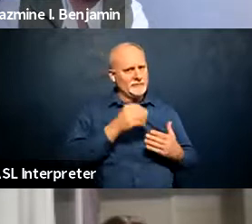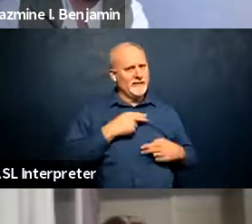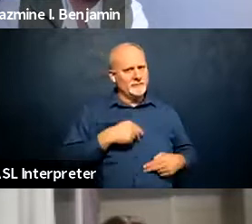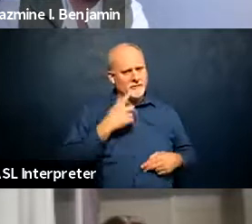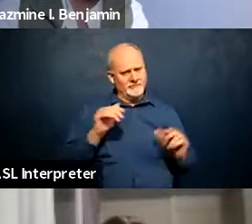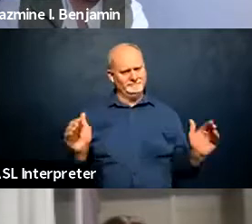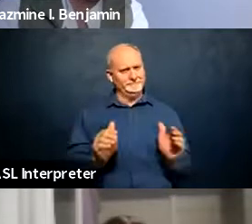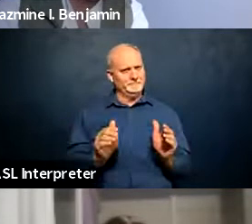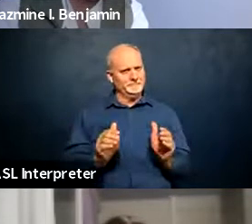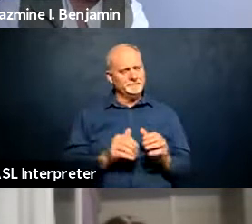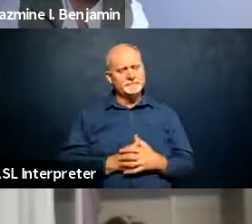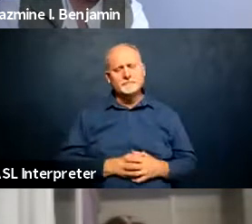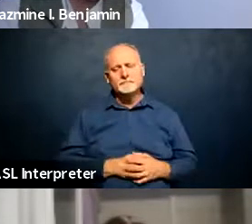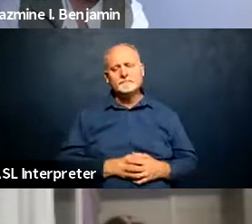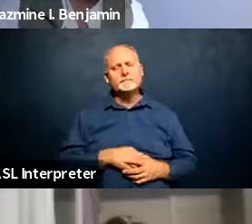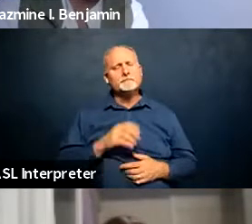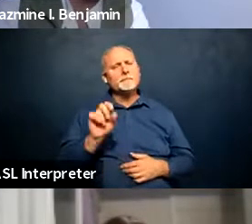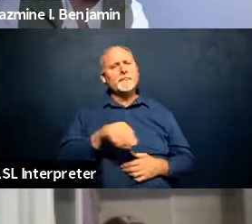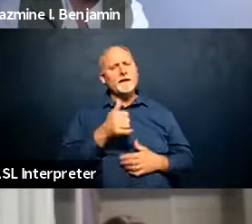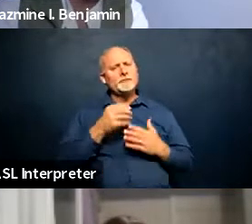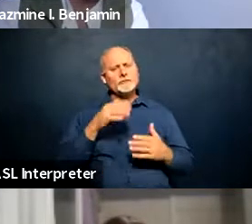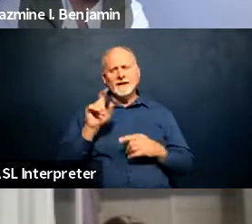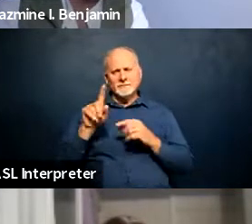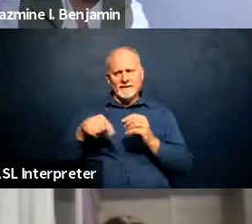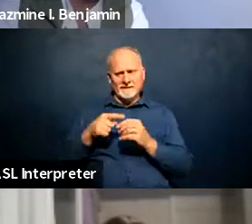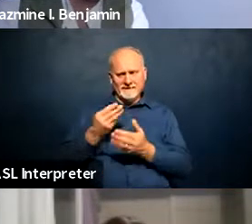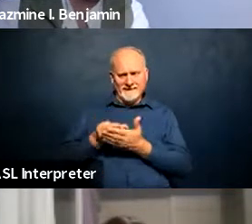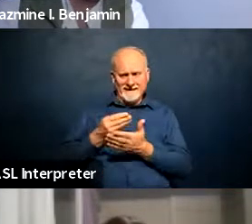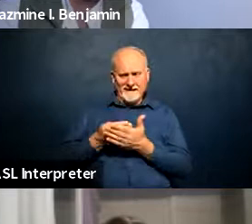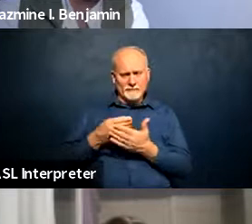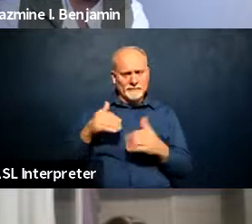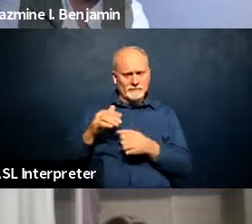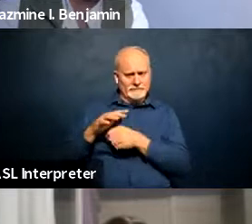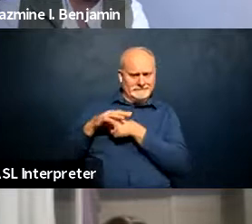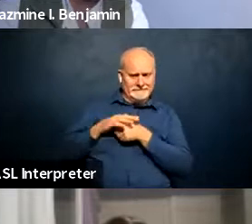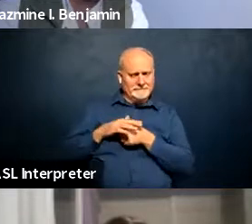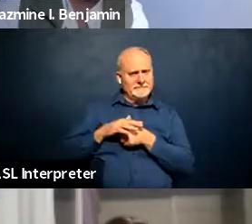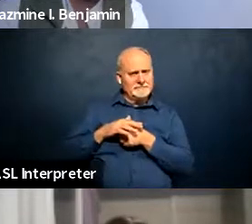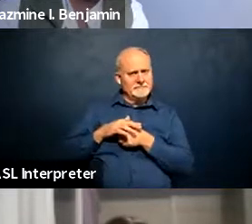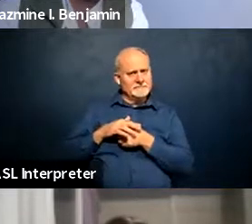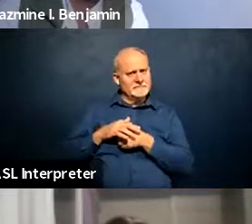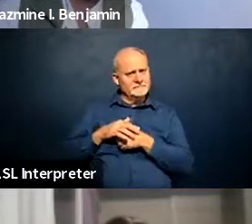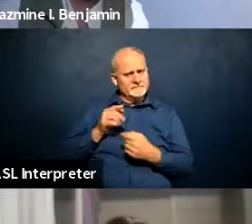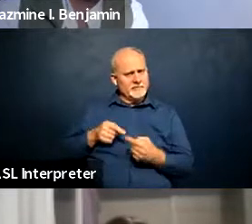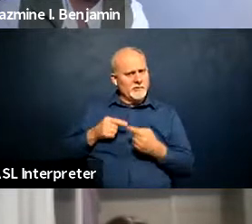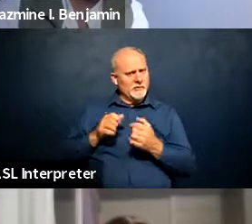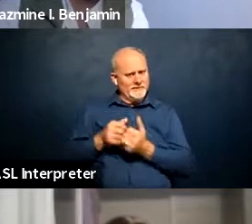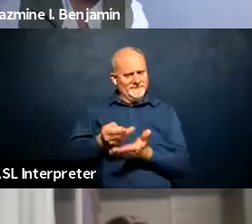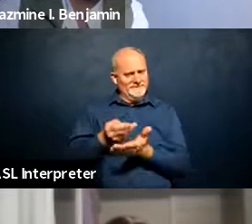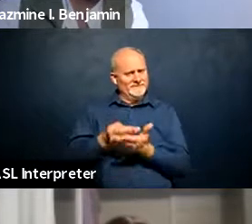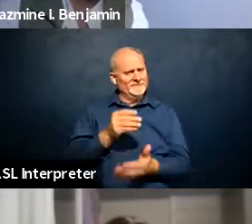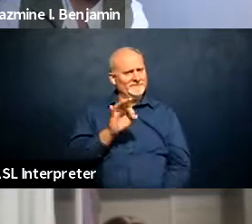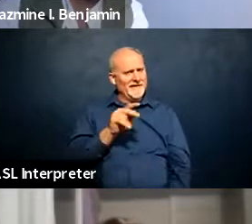We've had several students just talk about financial strain. What is UAB doing to help students with financial strain? Dr.